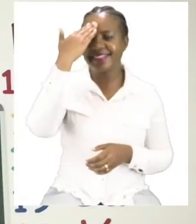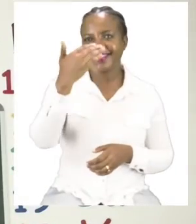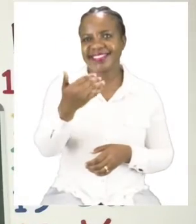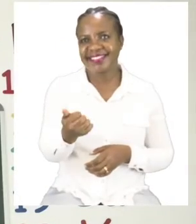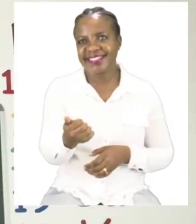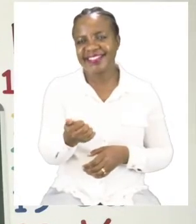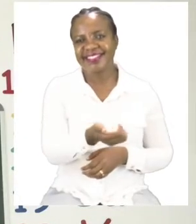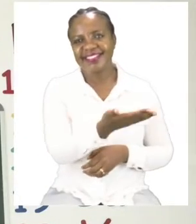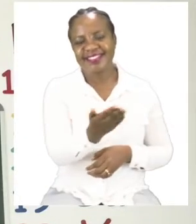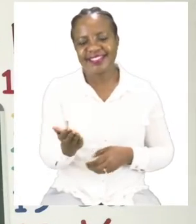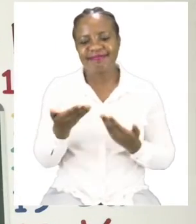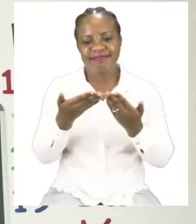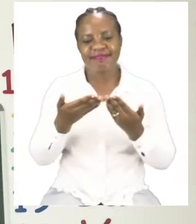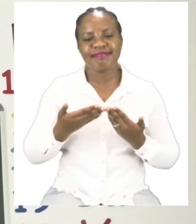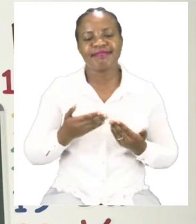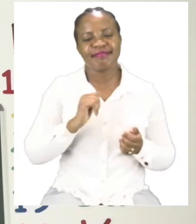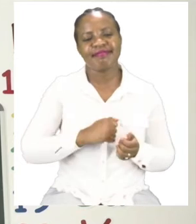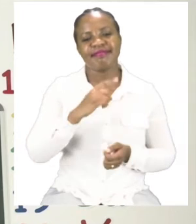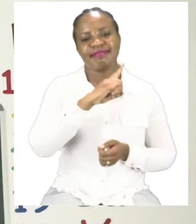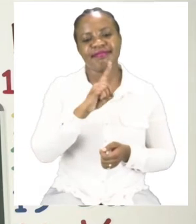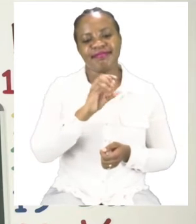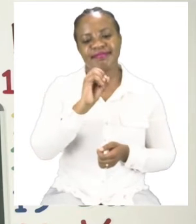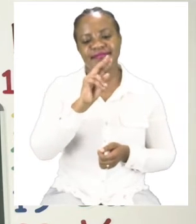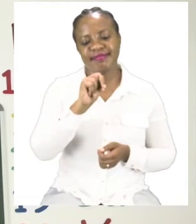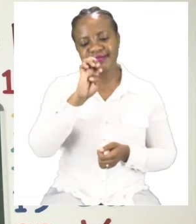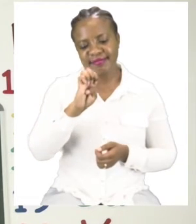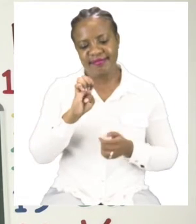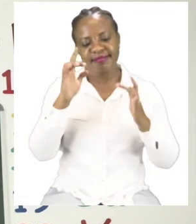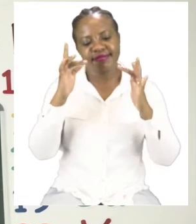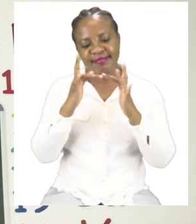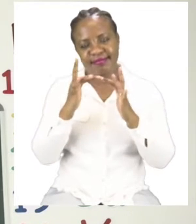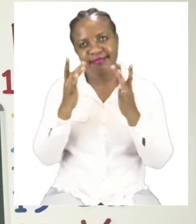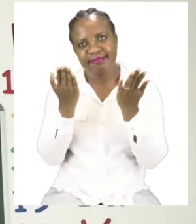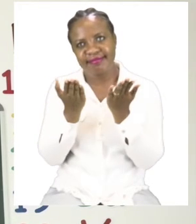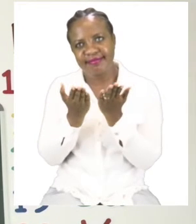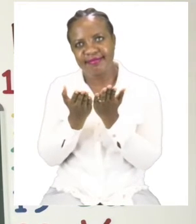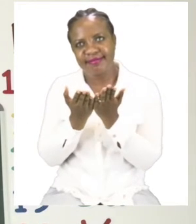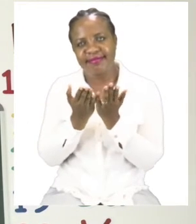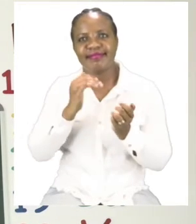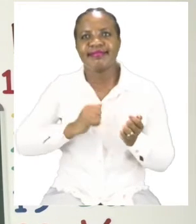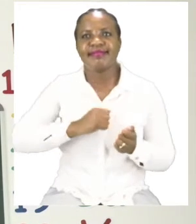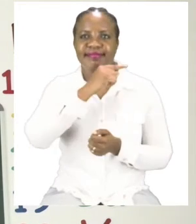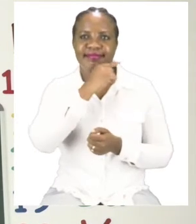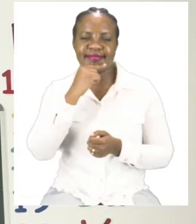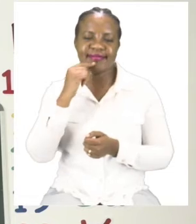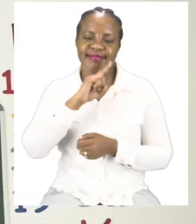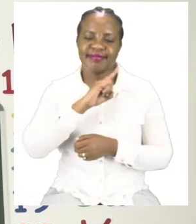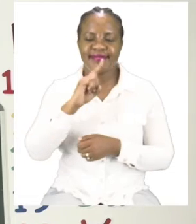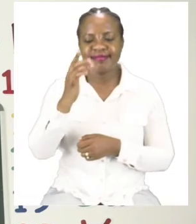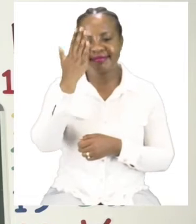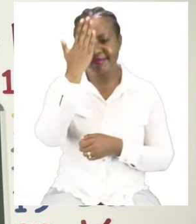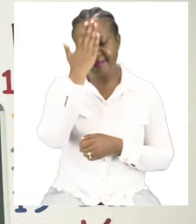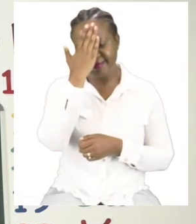Hello everyone and welcome to My Zone Online School. My name is Teacher Mutsa and thank you